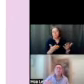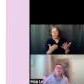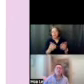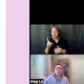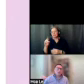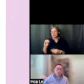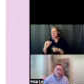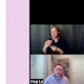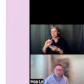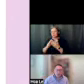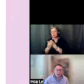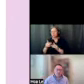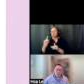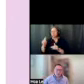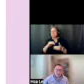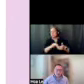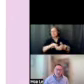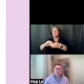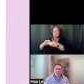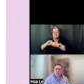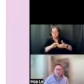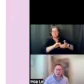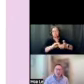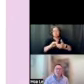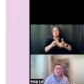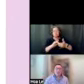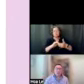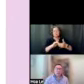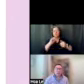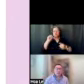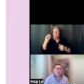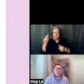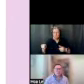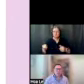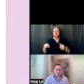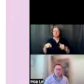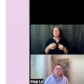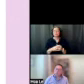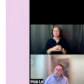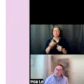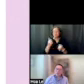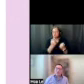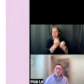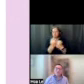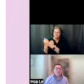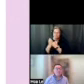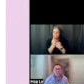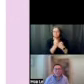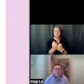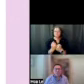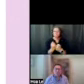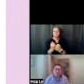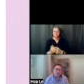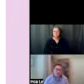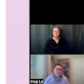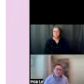to make any change, affect any change, we have to be united about it and support each other. We have to have a united front.